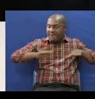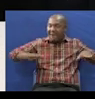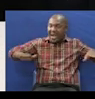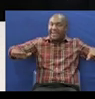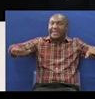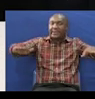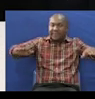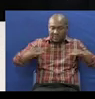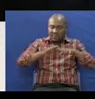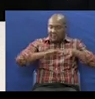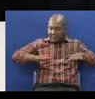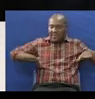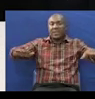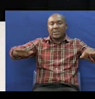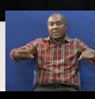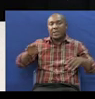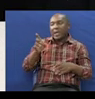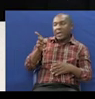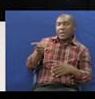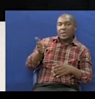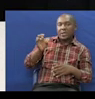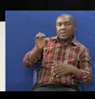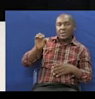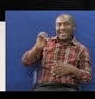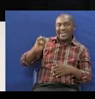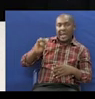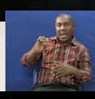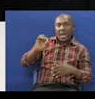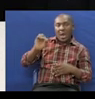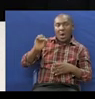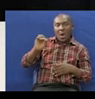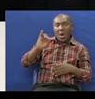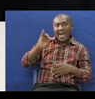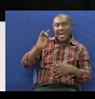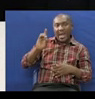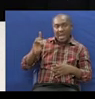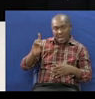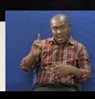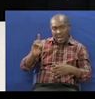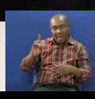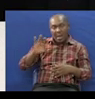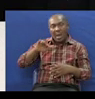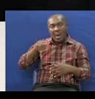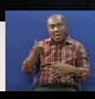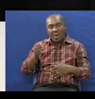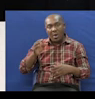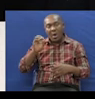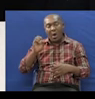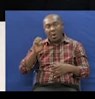the shape of the Earth is a flattened sphere, a geoid,